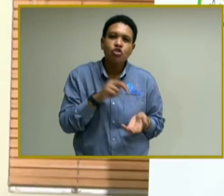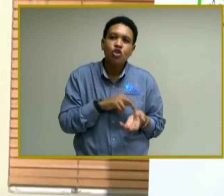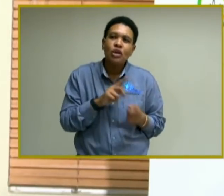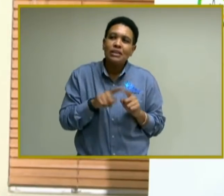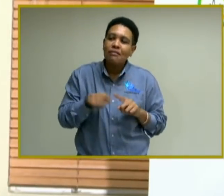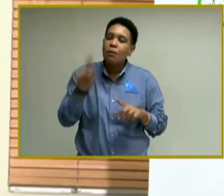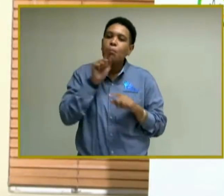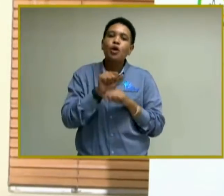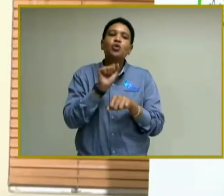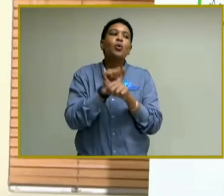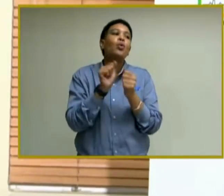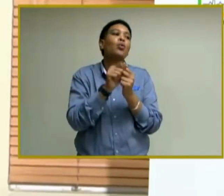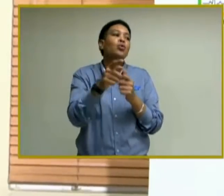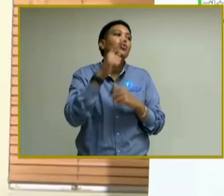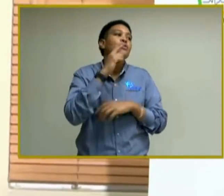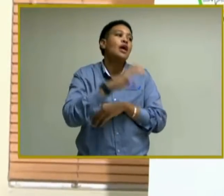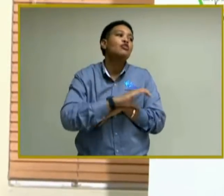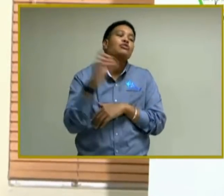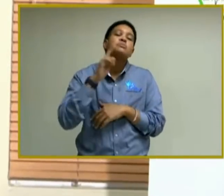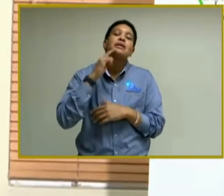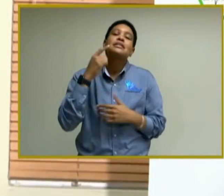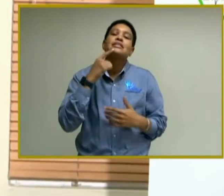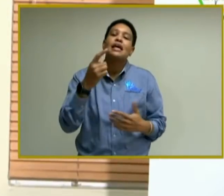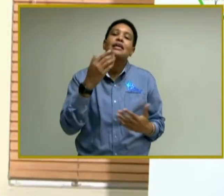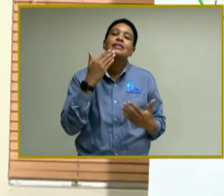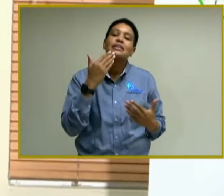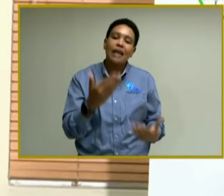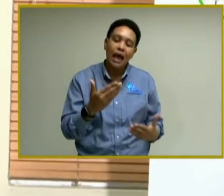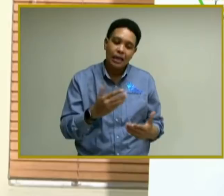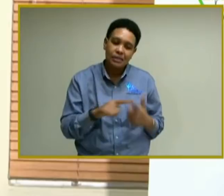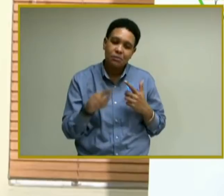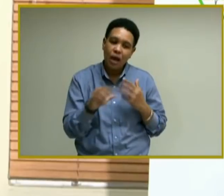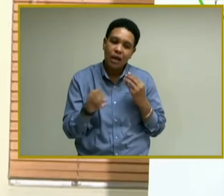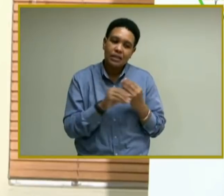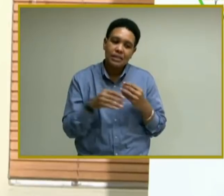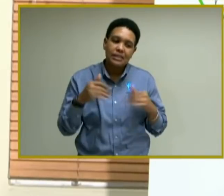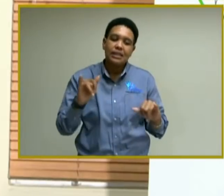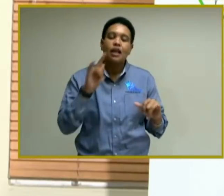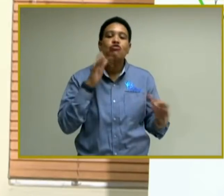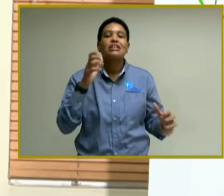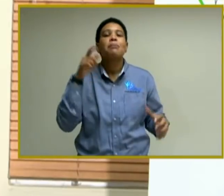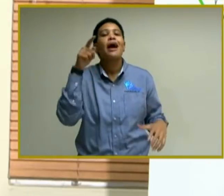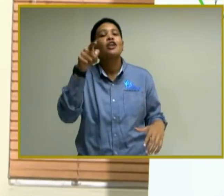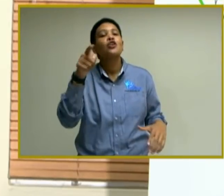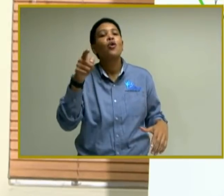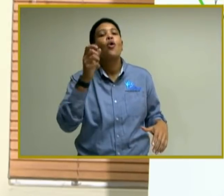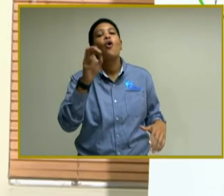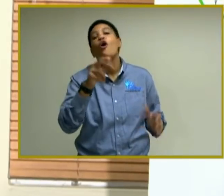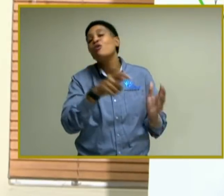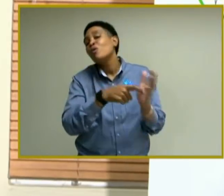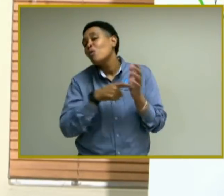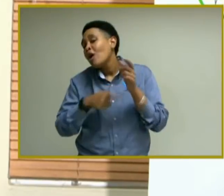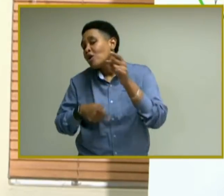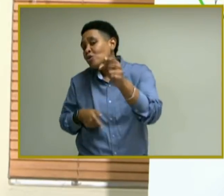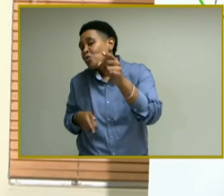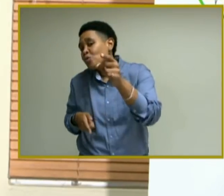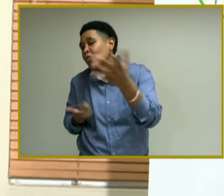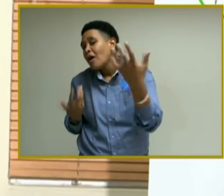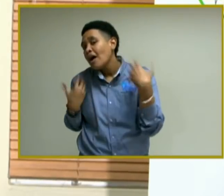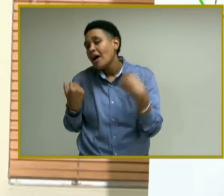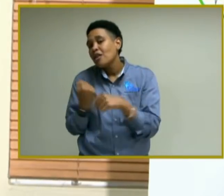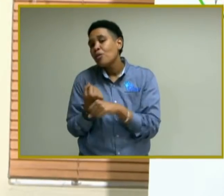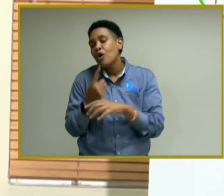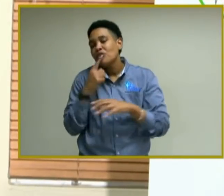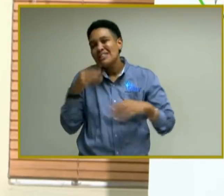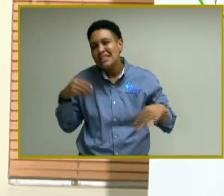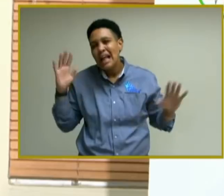that says thanks, but still demanding of you or requiring of you the